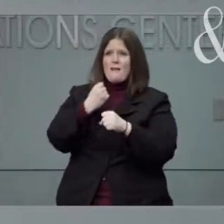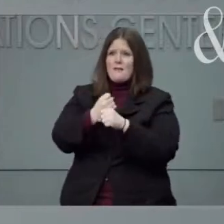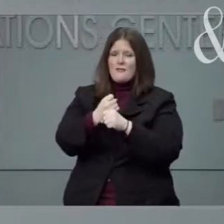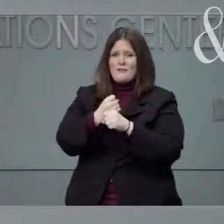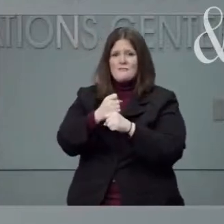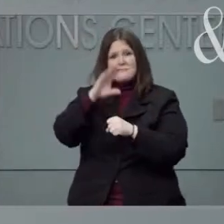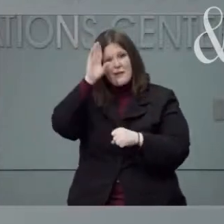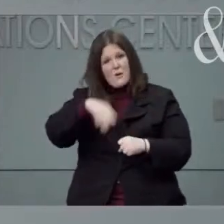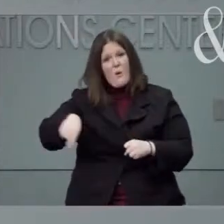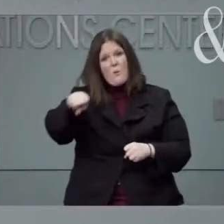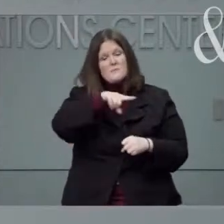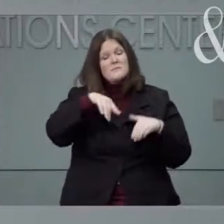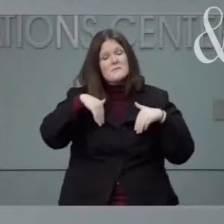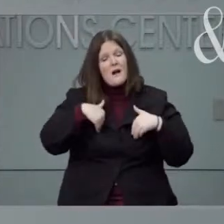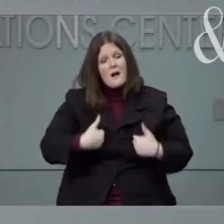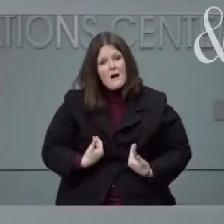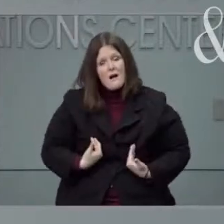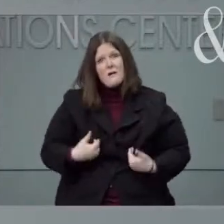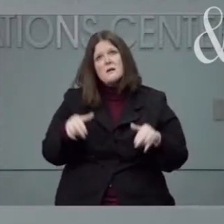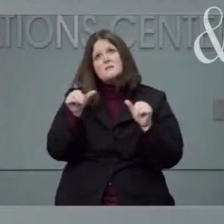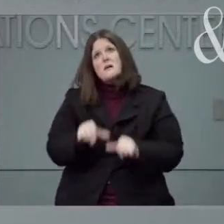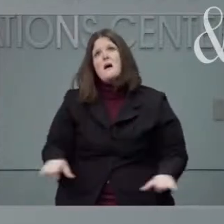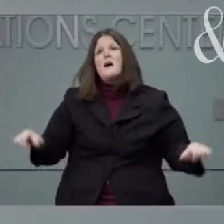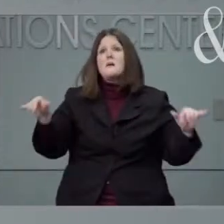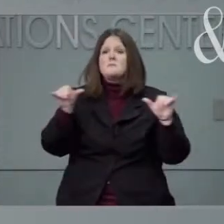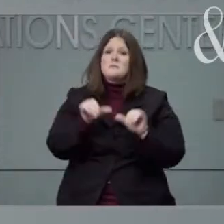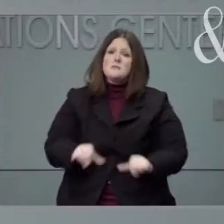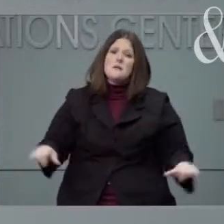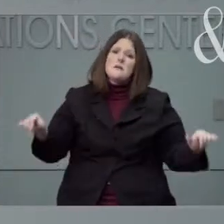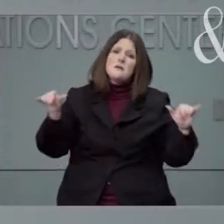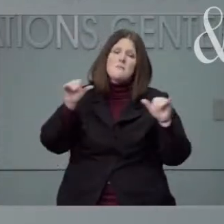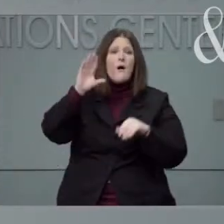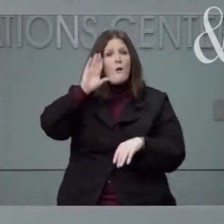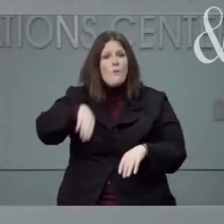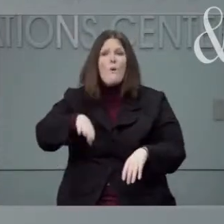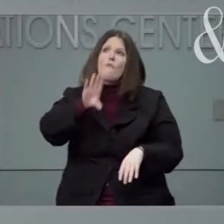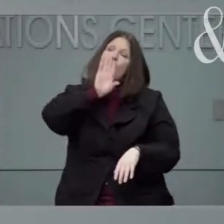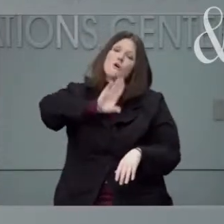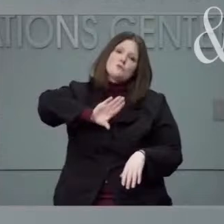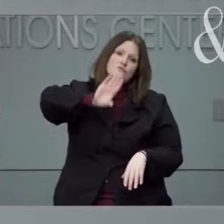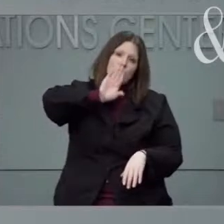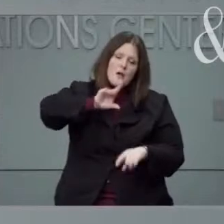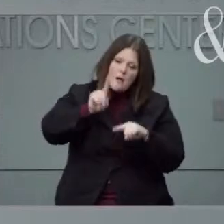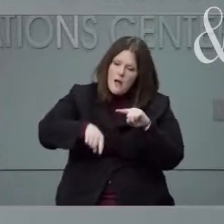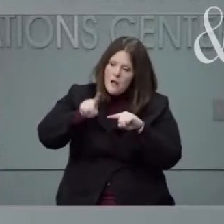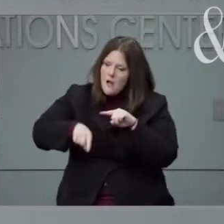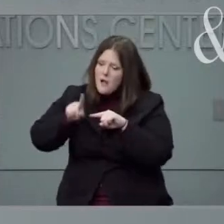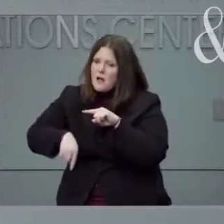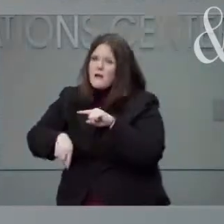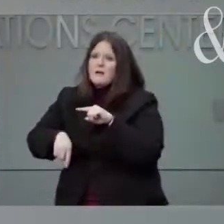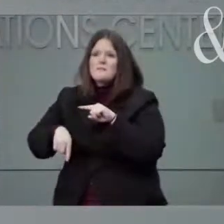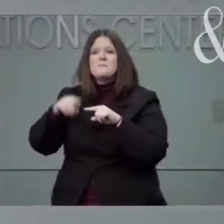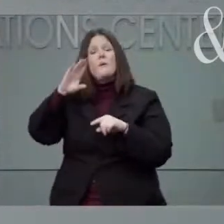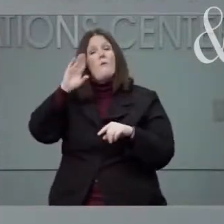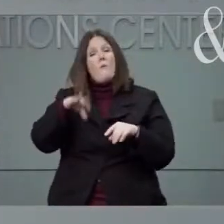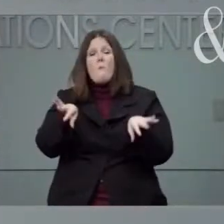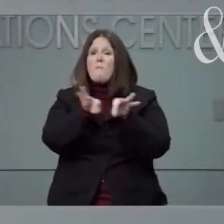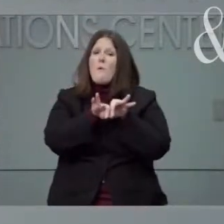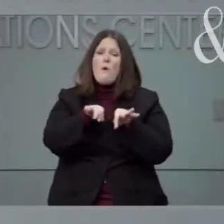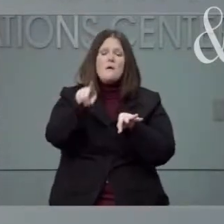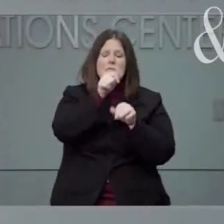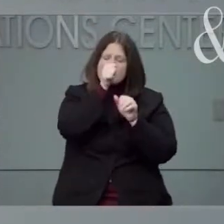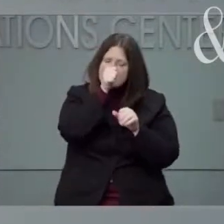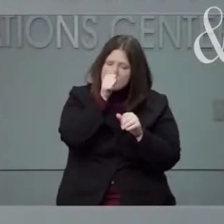and we're all longing for the way that things used to be. But if we wear our masks and avoid risky